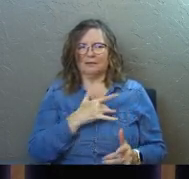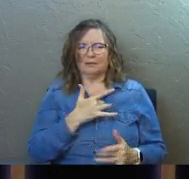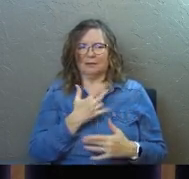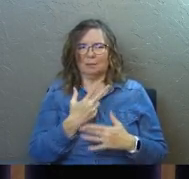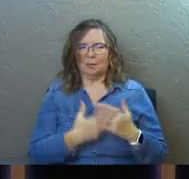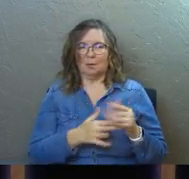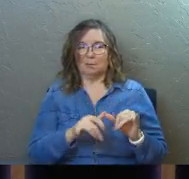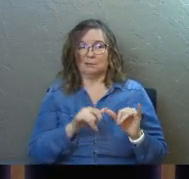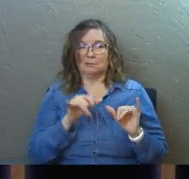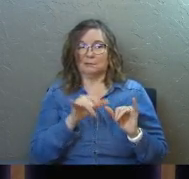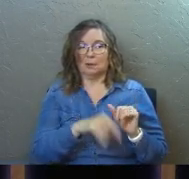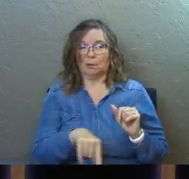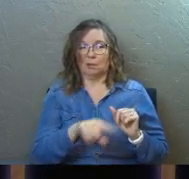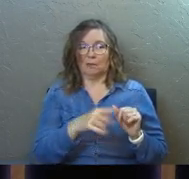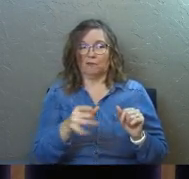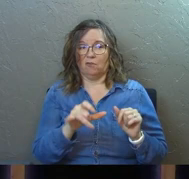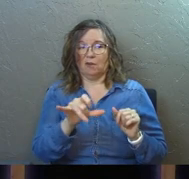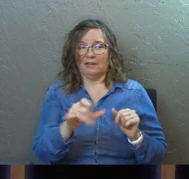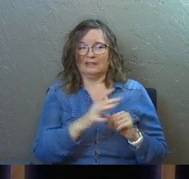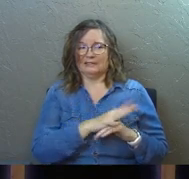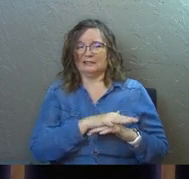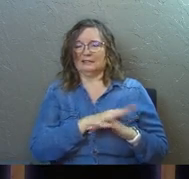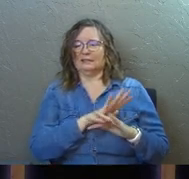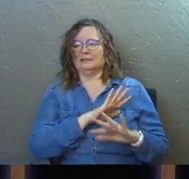people forever and ever.